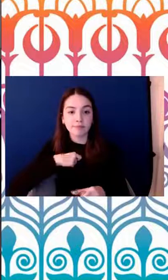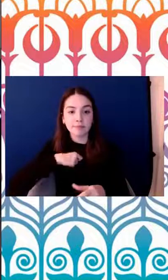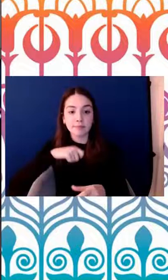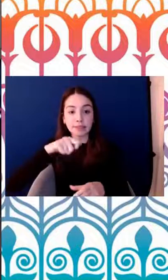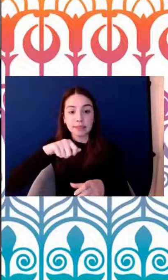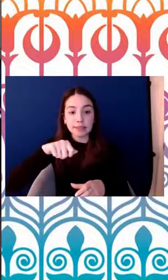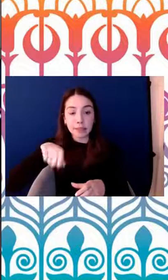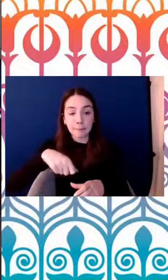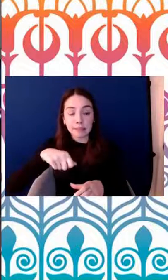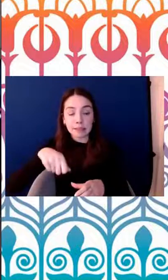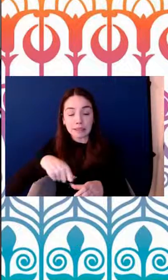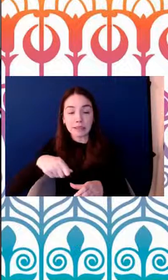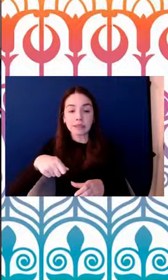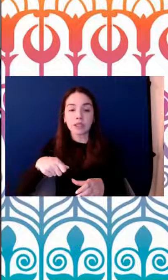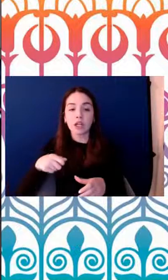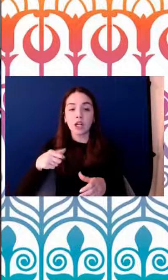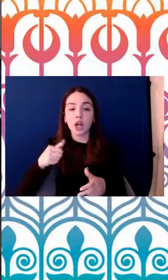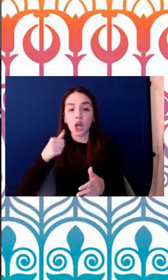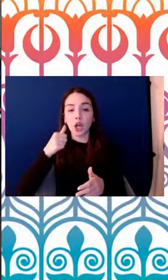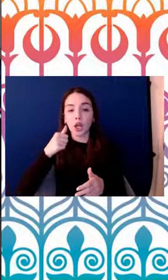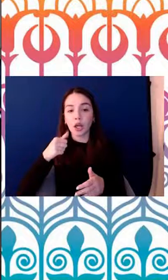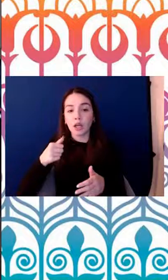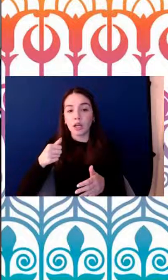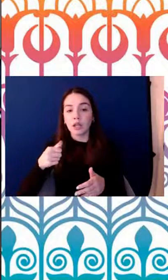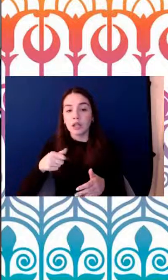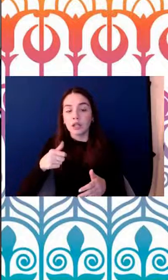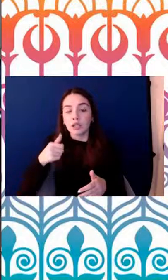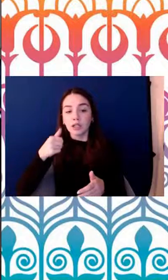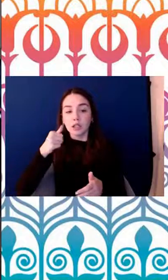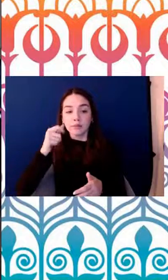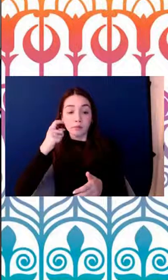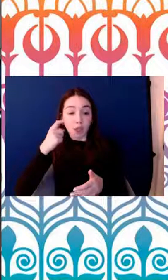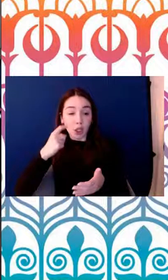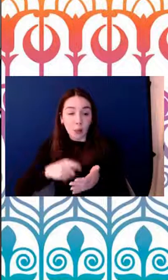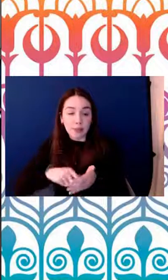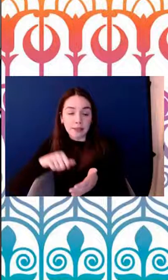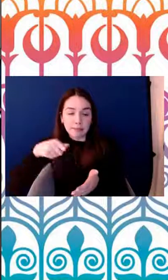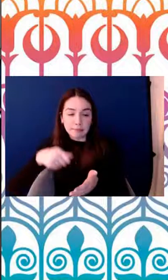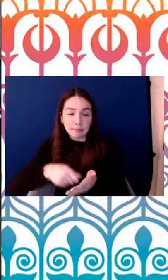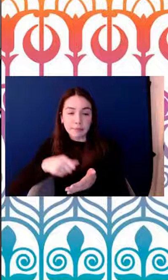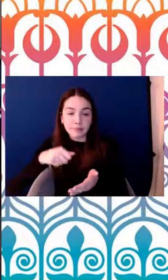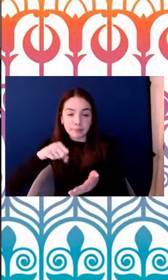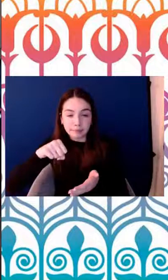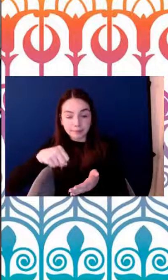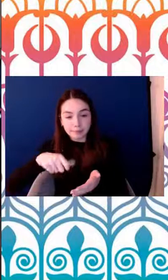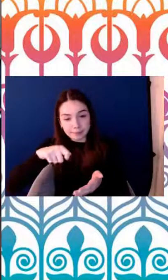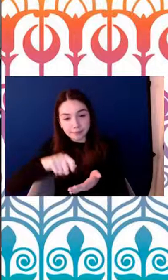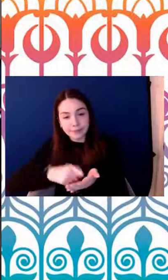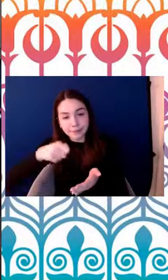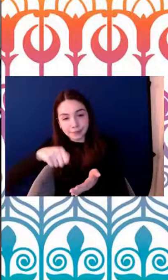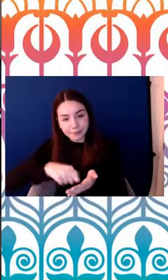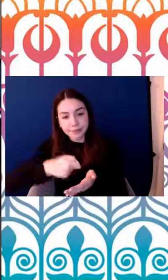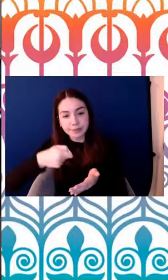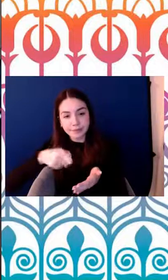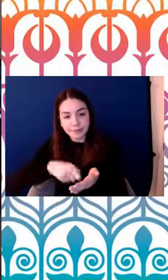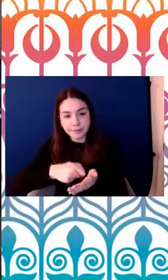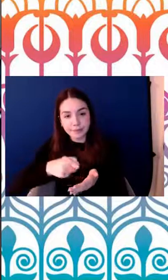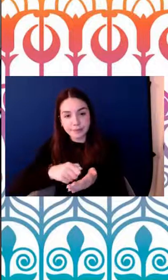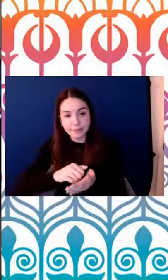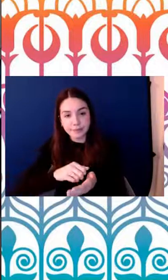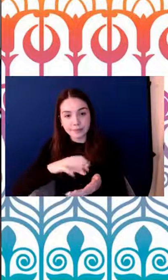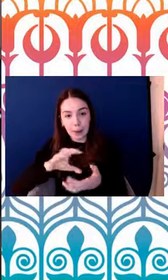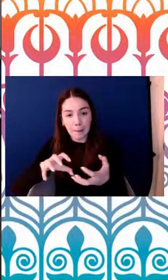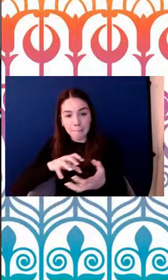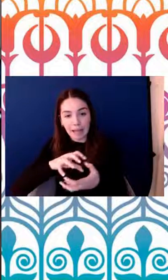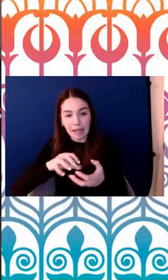like chopping a lot of times because this bowl is so small. You might be like me. I don't know why we always get